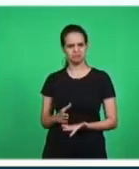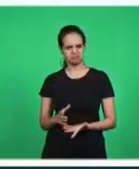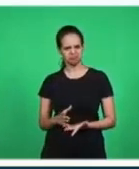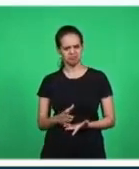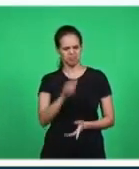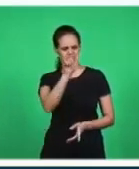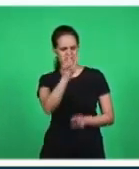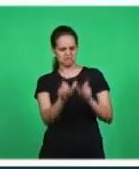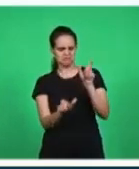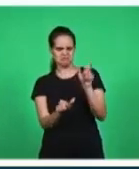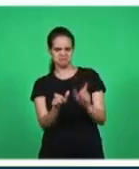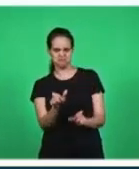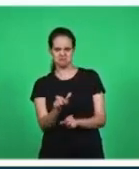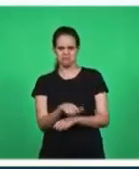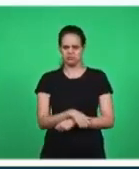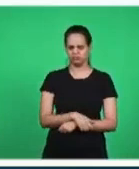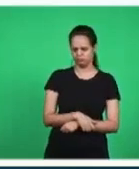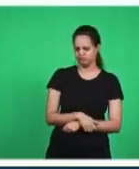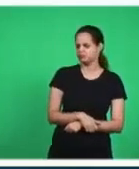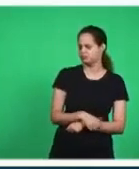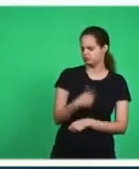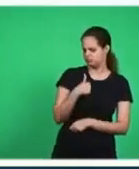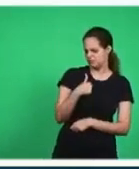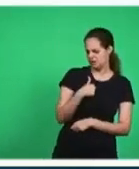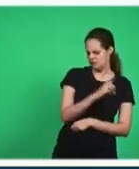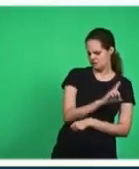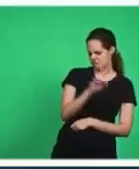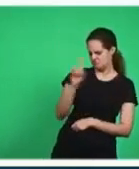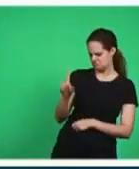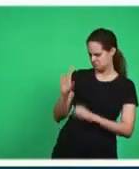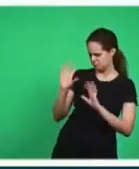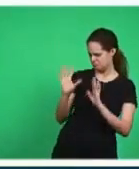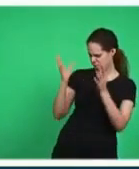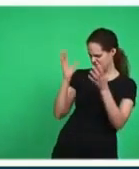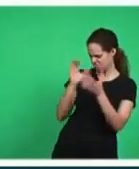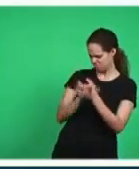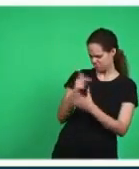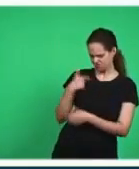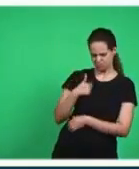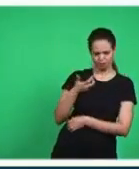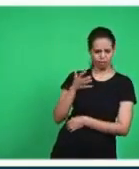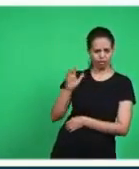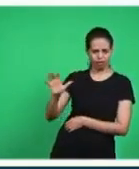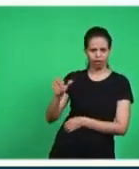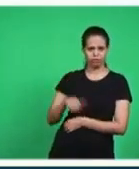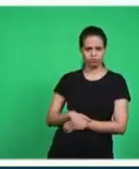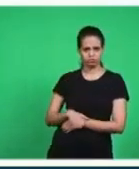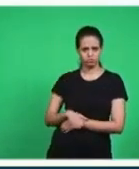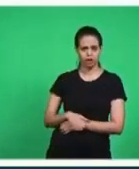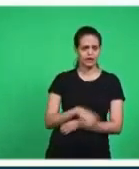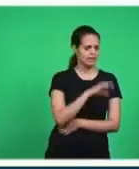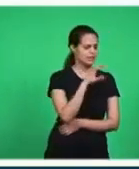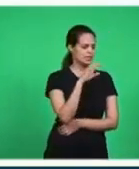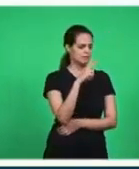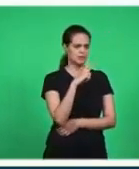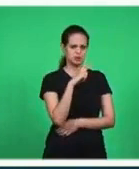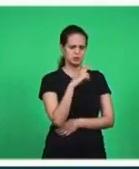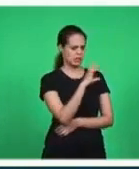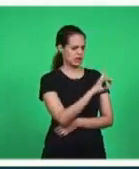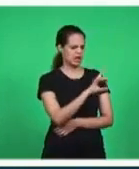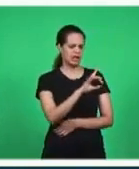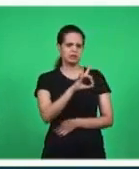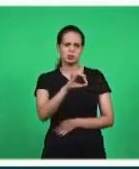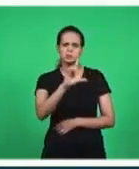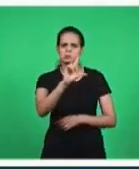But they made light of it and went their way, one to his own farm, another to his business.